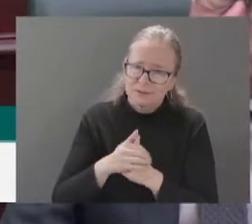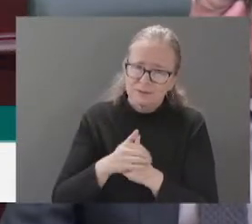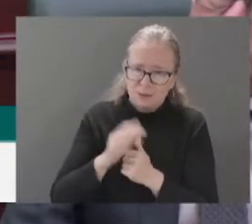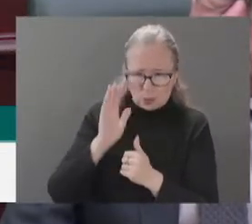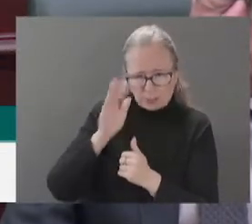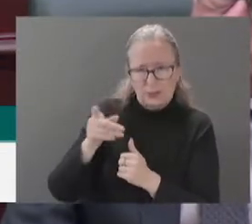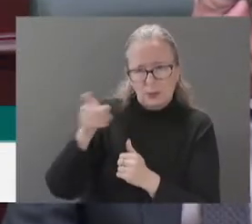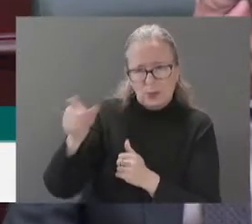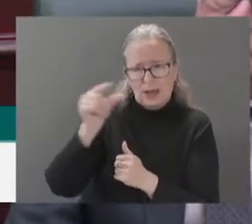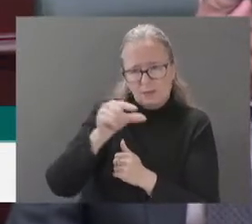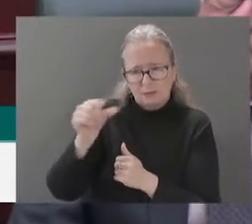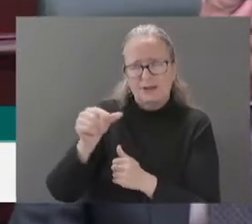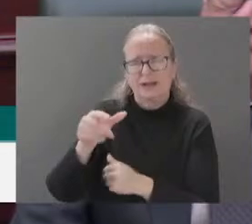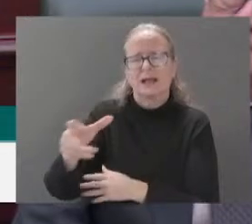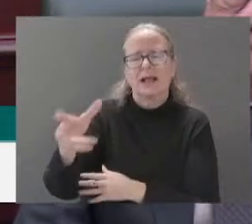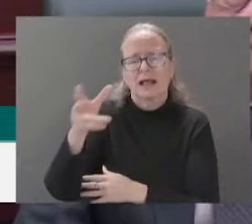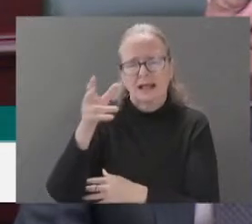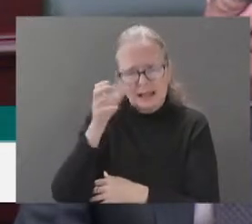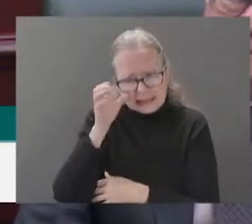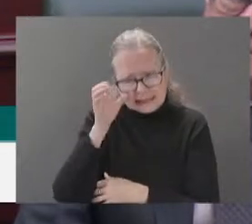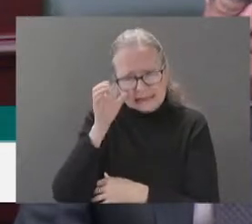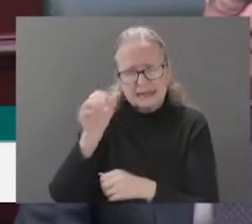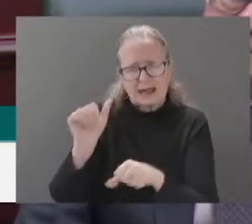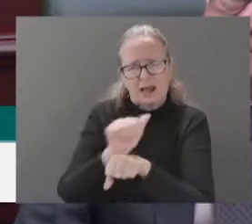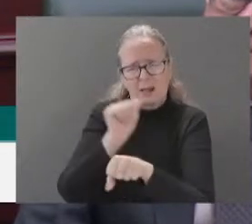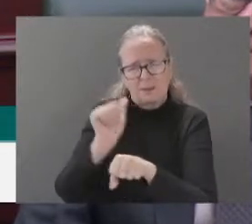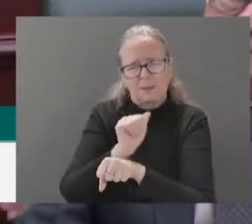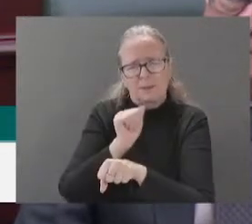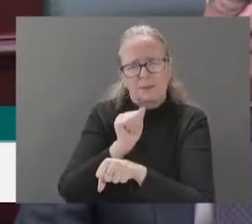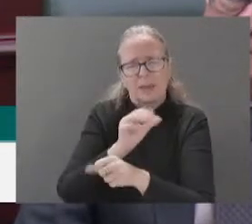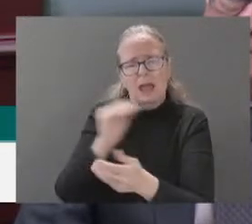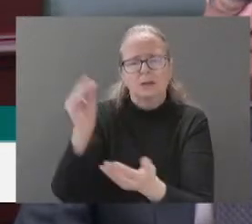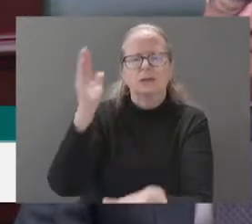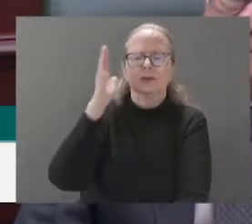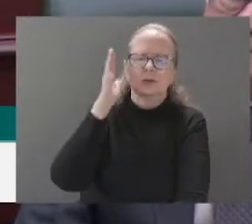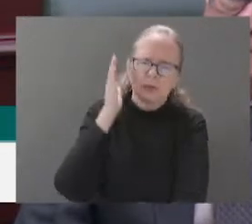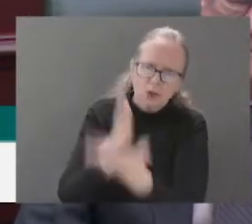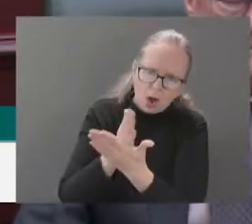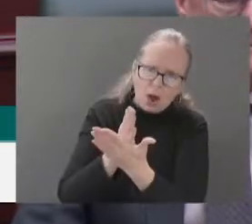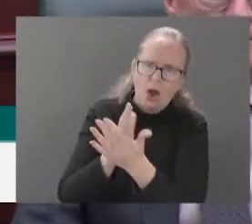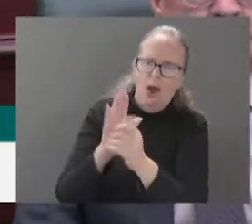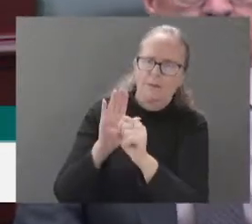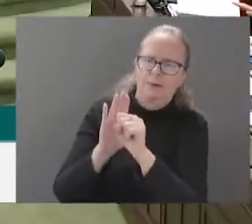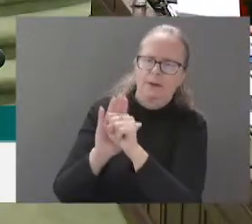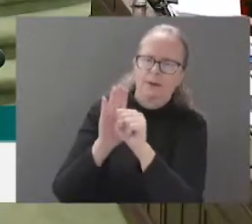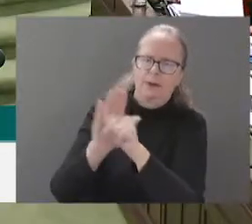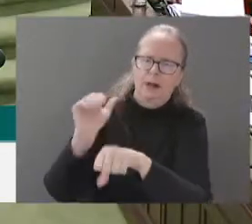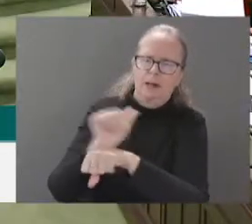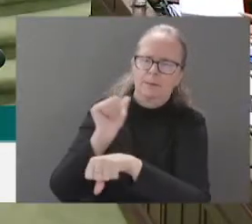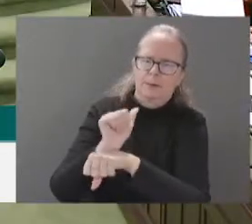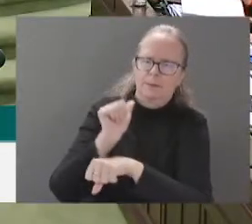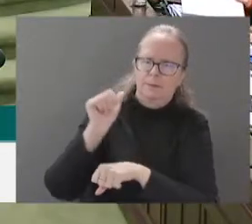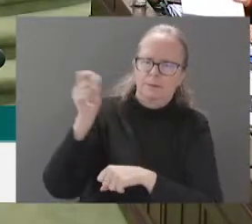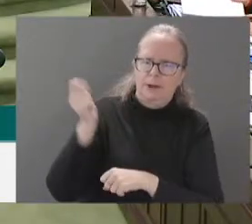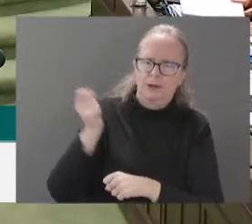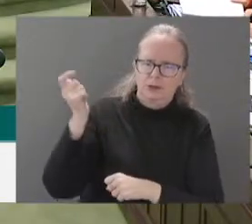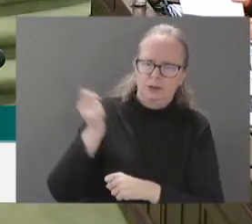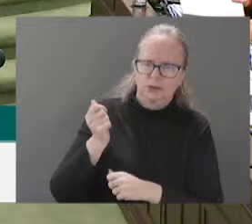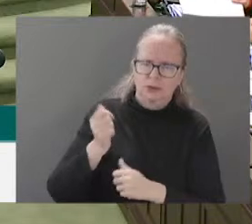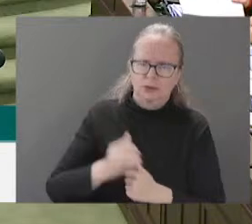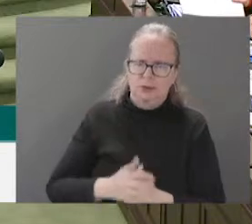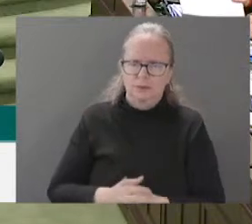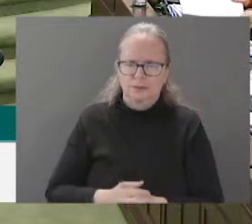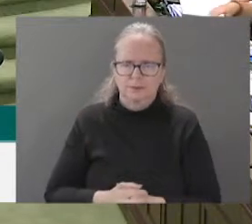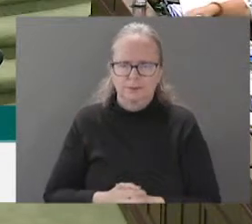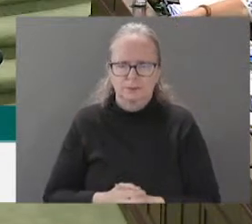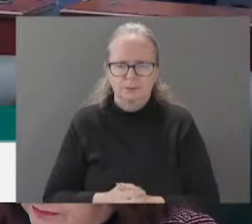down this unwanted Albert Alberta pension plan for good The Honorable the Minister of Finance and the